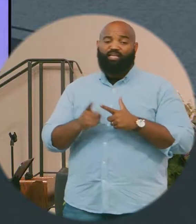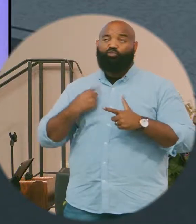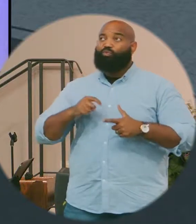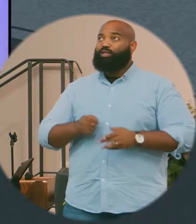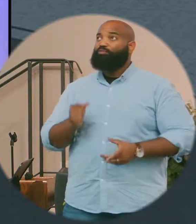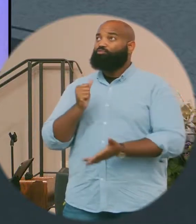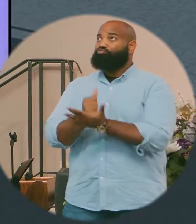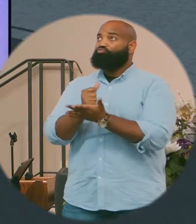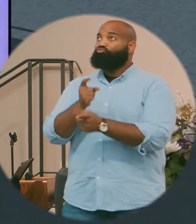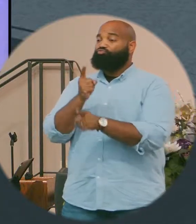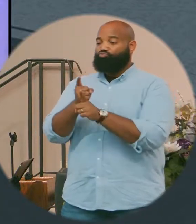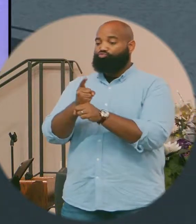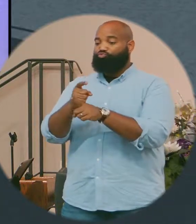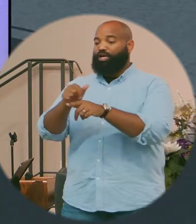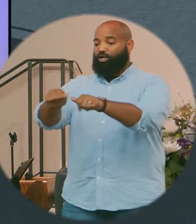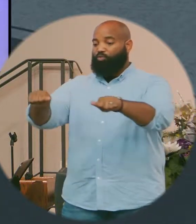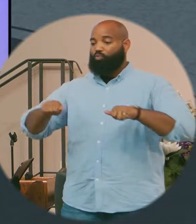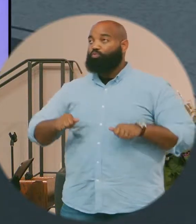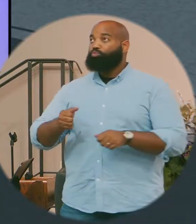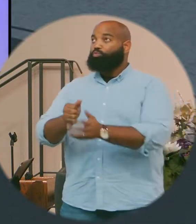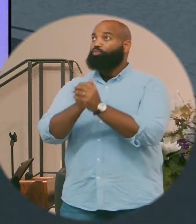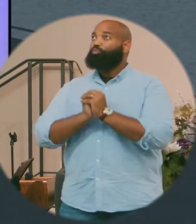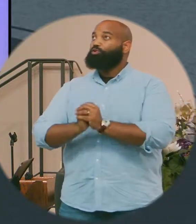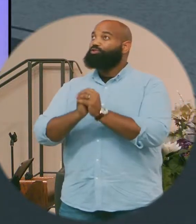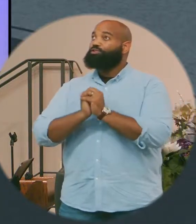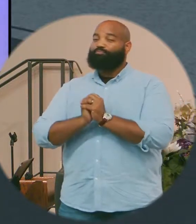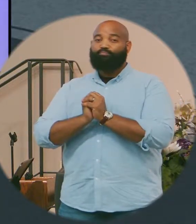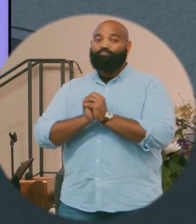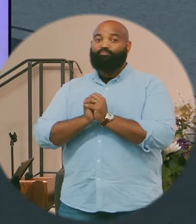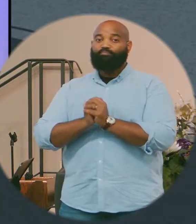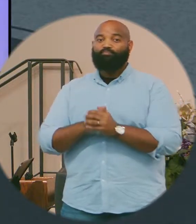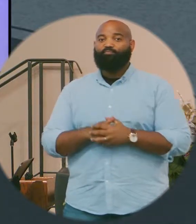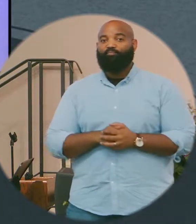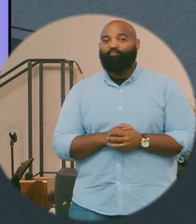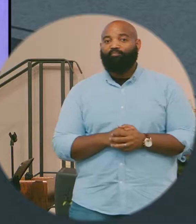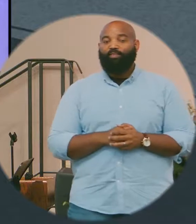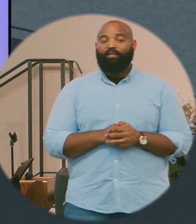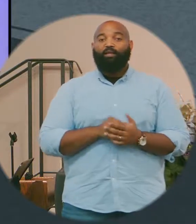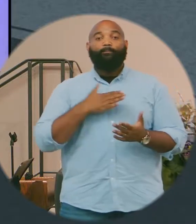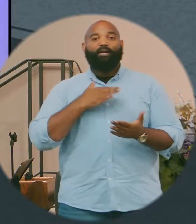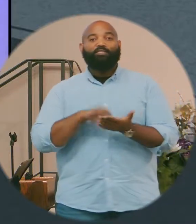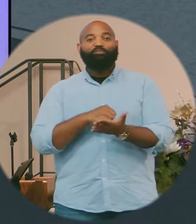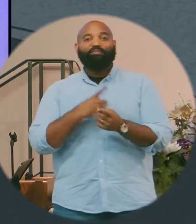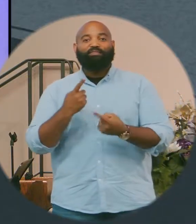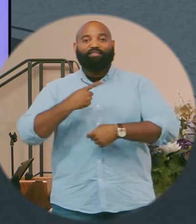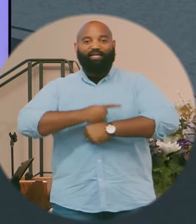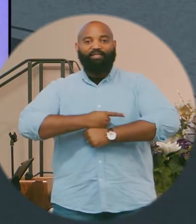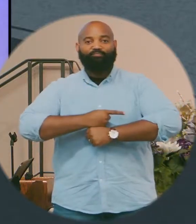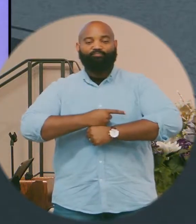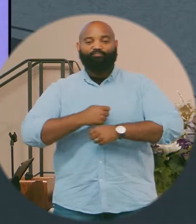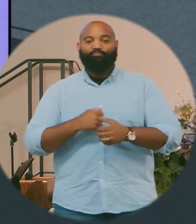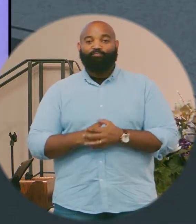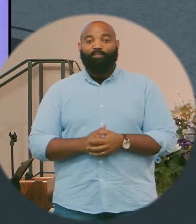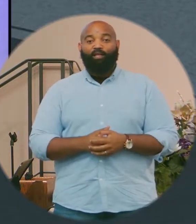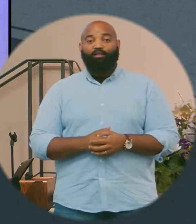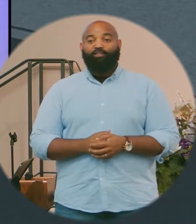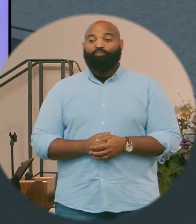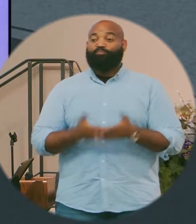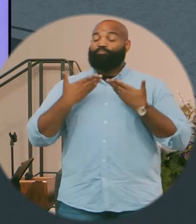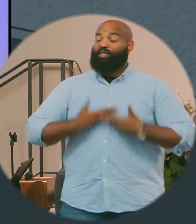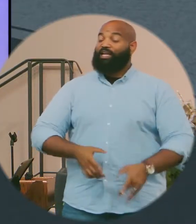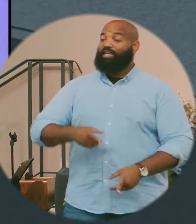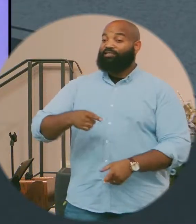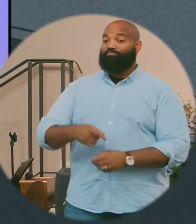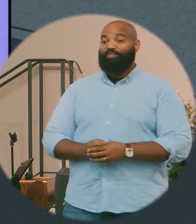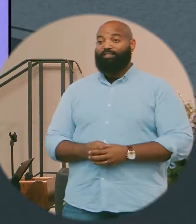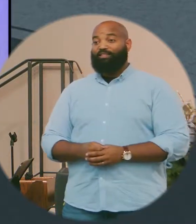altar. My text today is determined not to be dirty. Look at your neighbor and say, I am